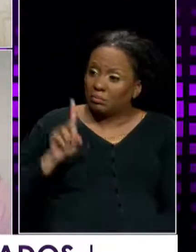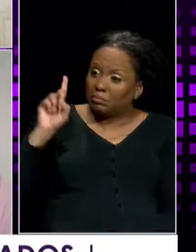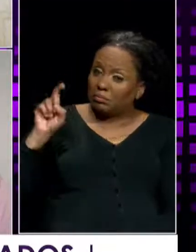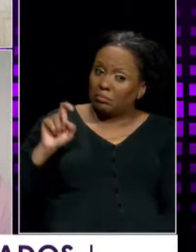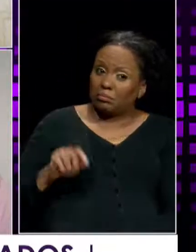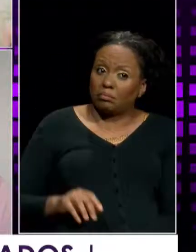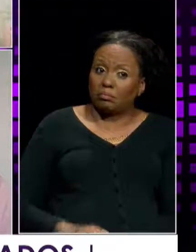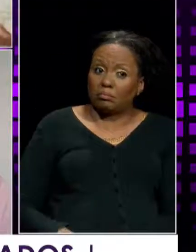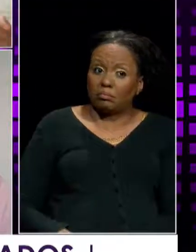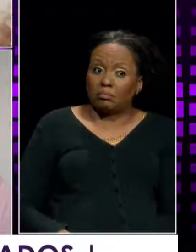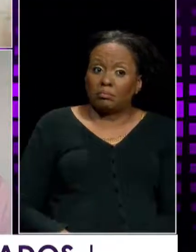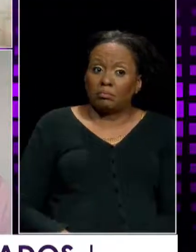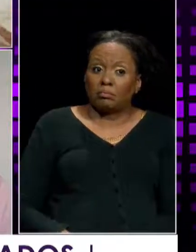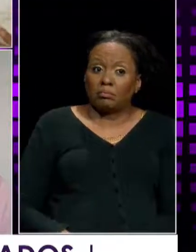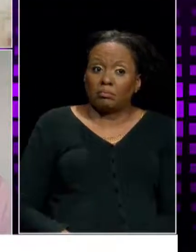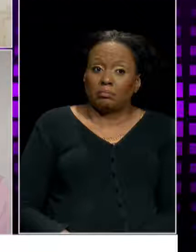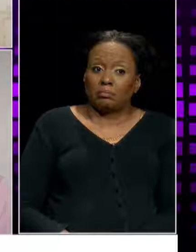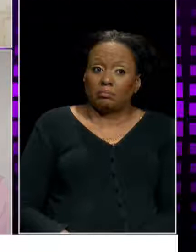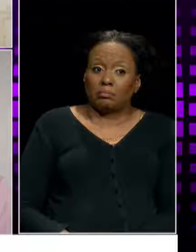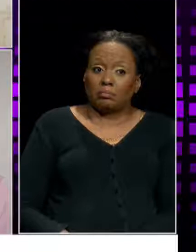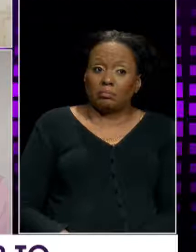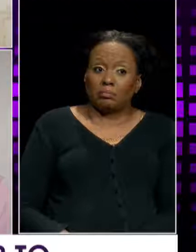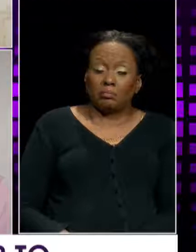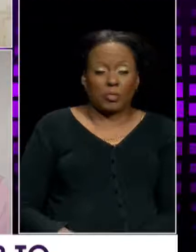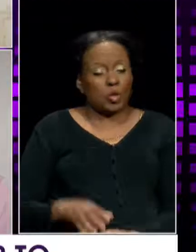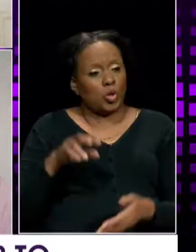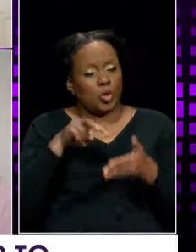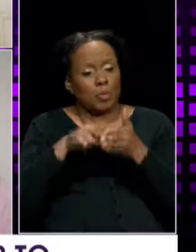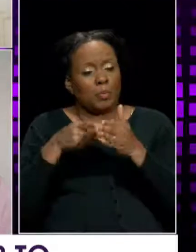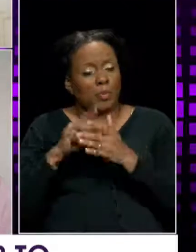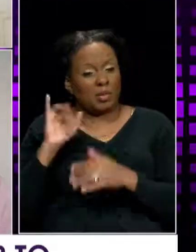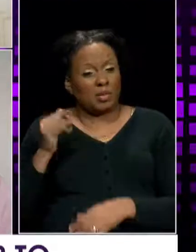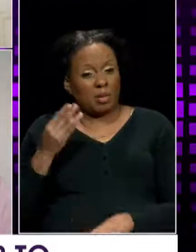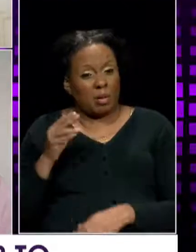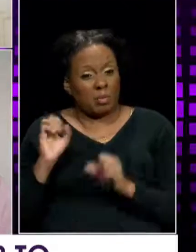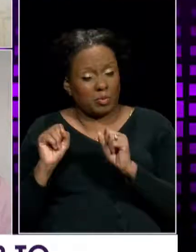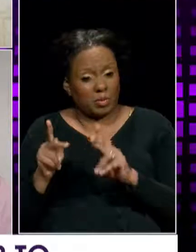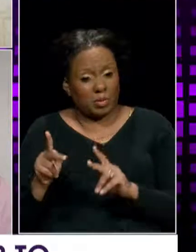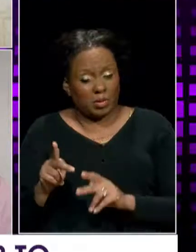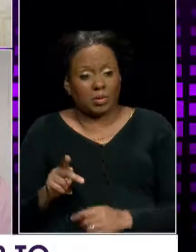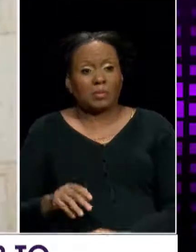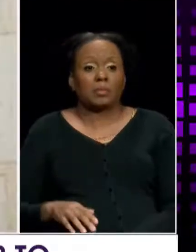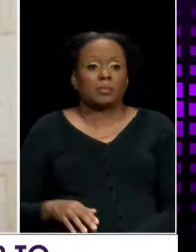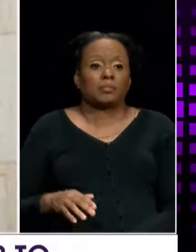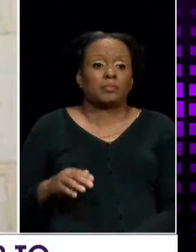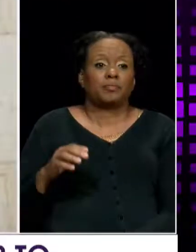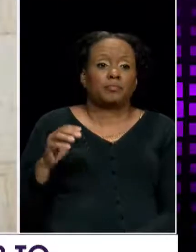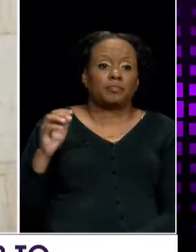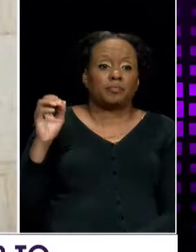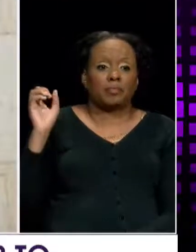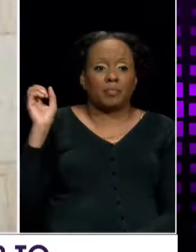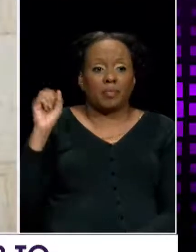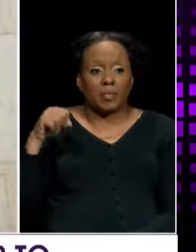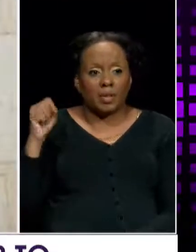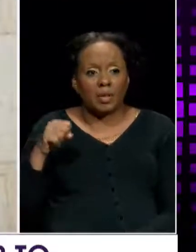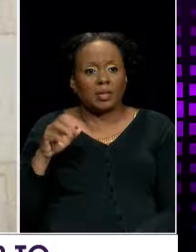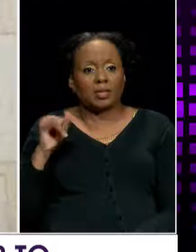Maybe for young people in terms of job opportunities and stuff In like terms that. of job opportunity or wholesome